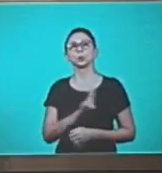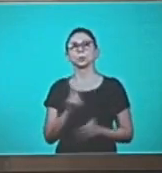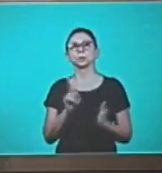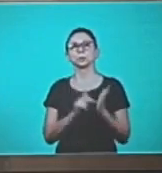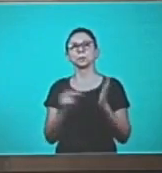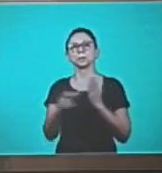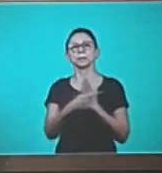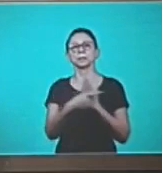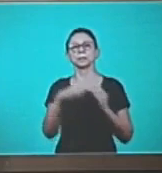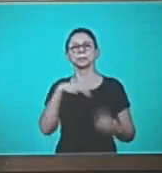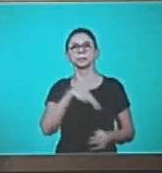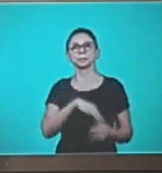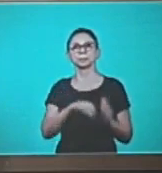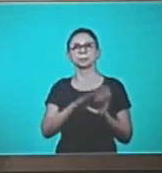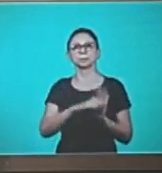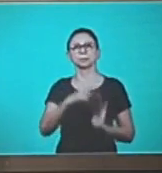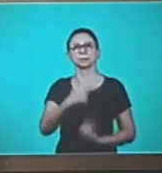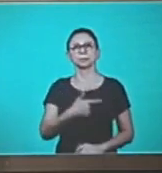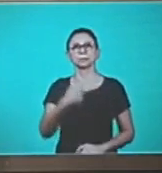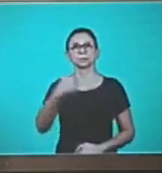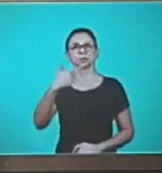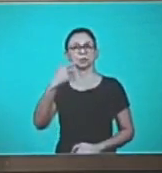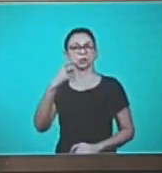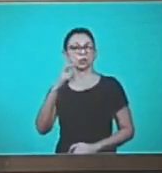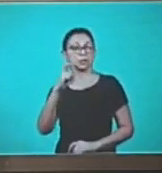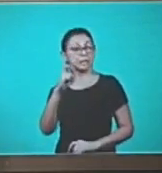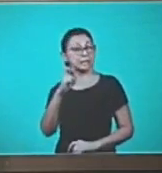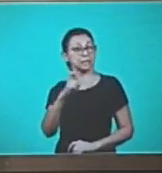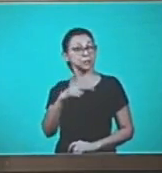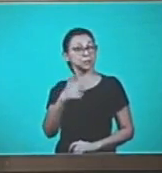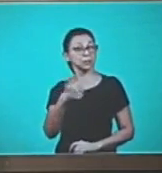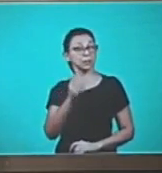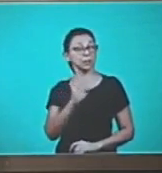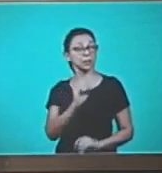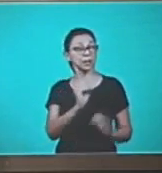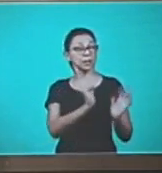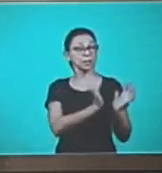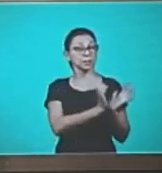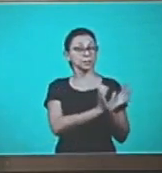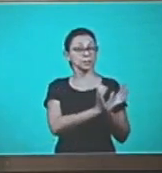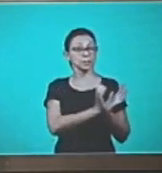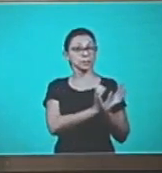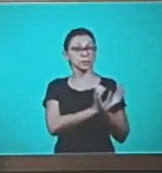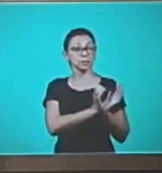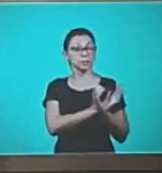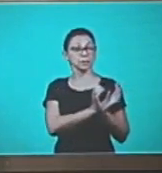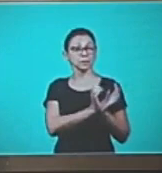of Matthew 25, the parable of the 10 virgins. We're going to